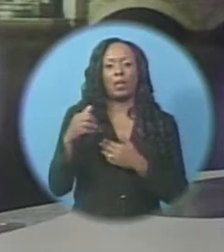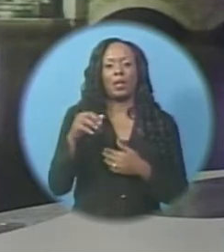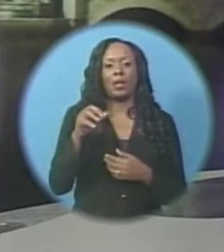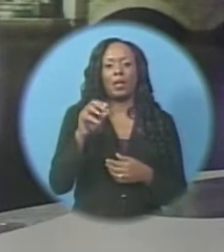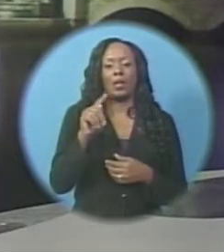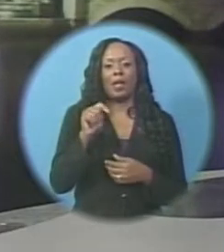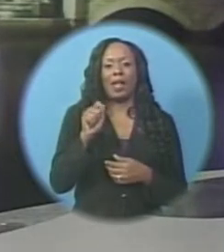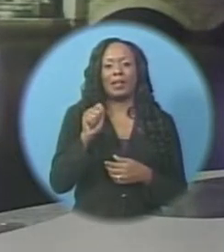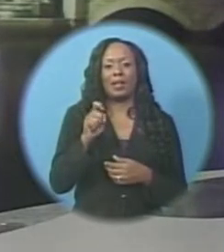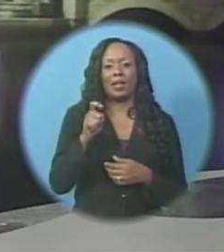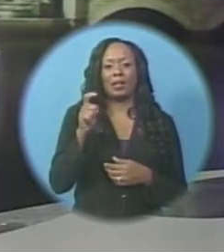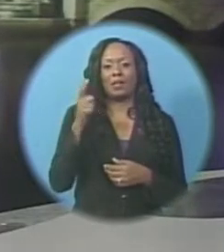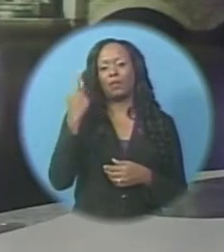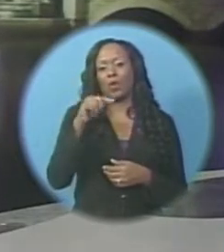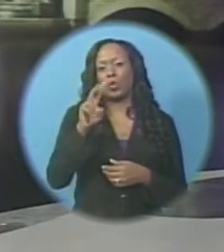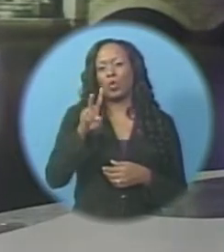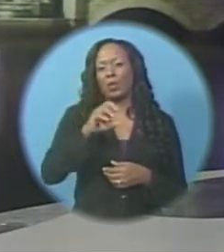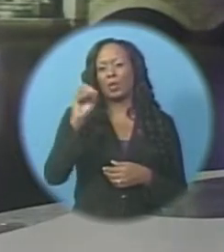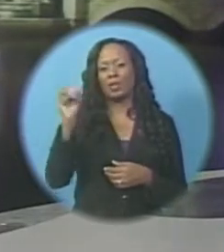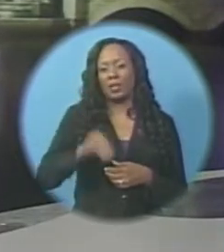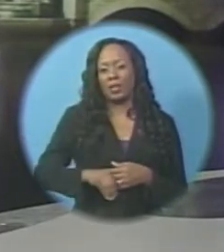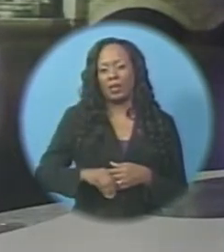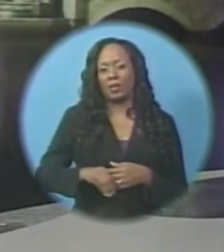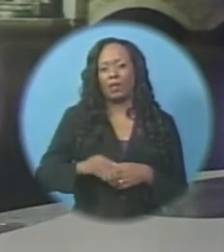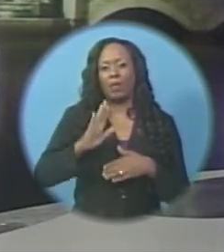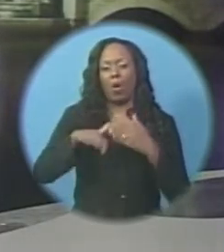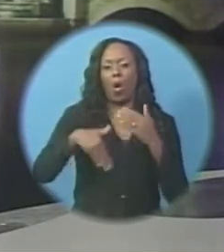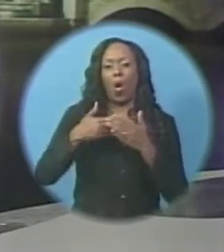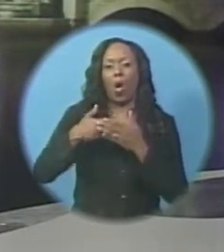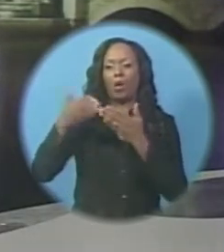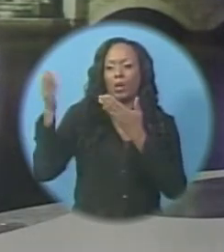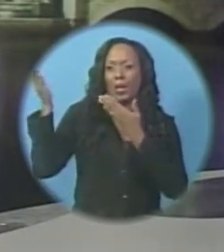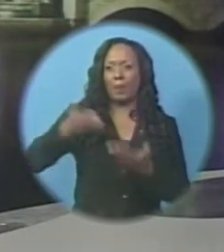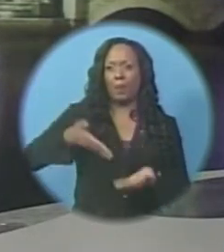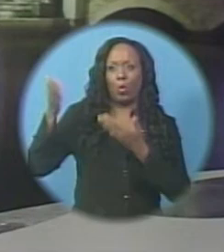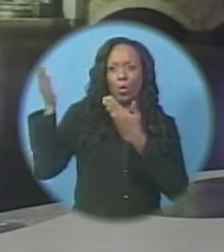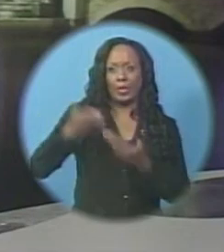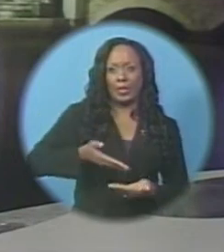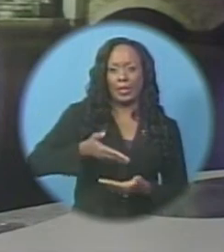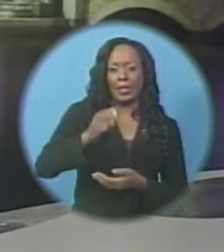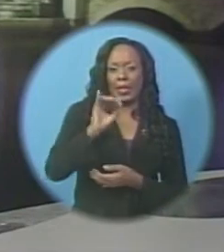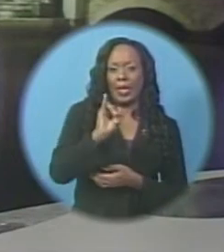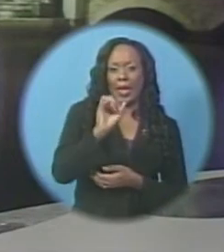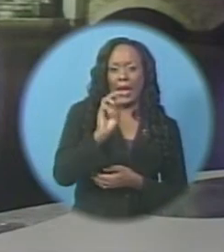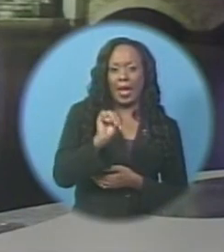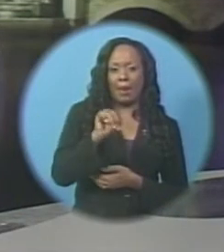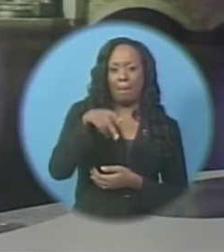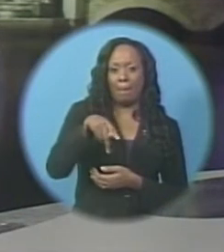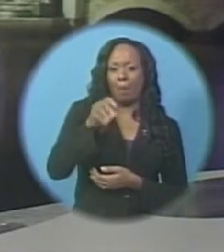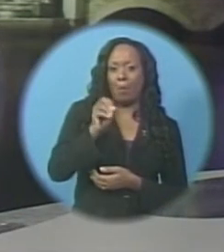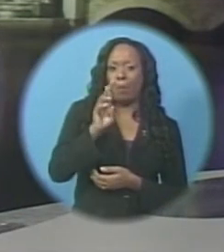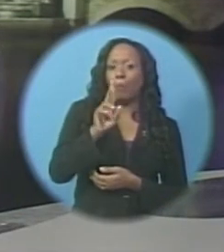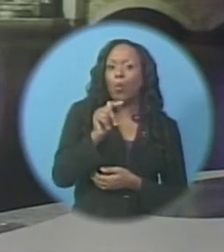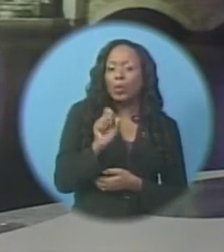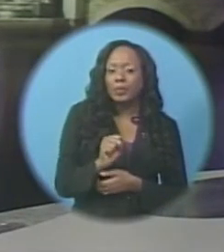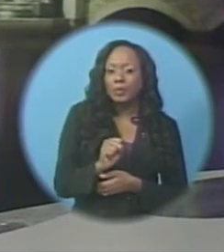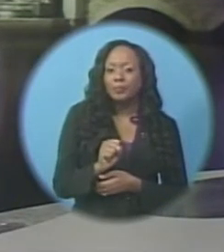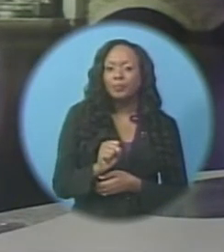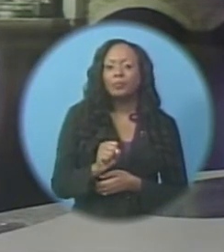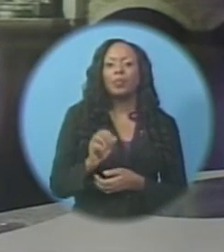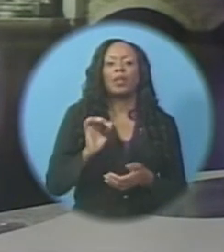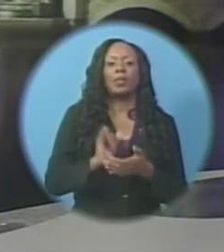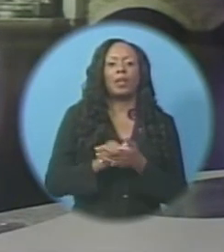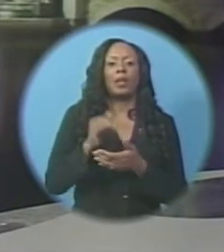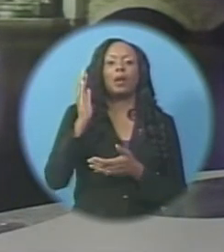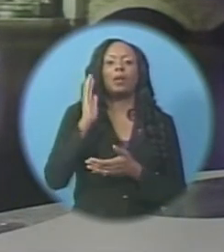on all imports, with a few exceptions, with effect from next month. According to Mr. Sinclair, the new levy is intended to offset the